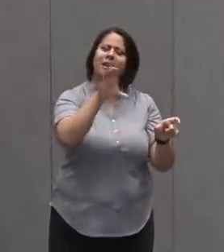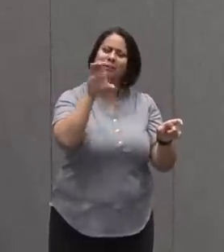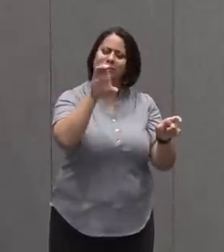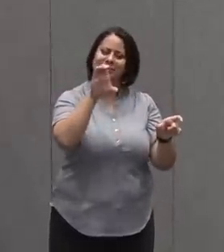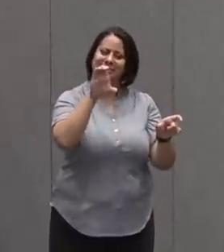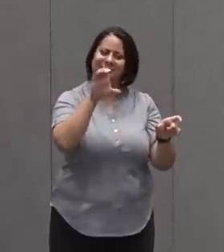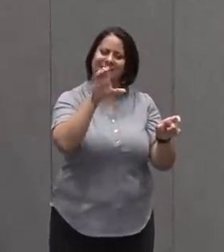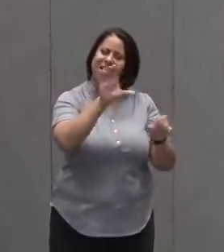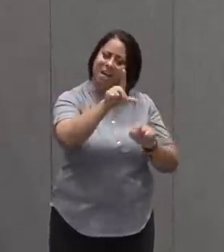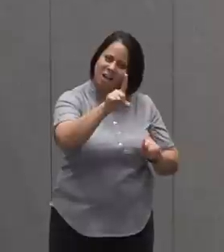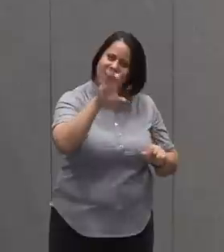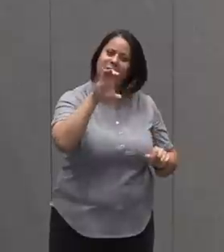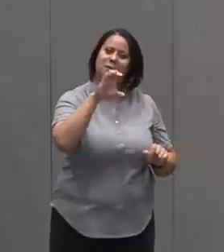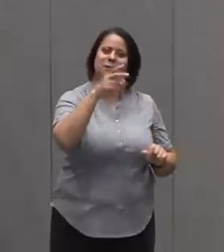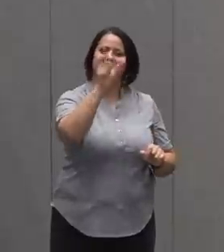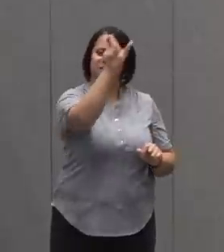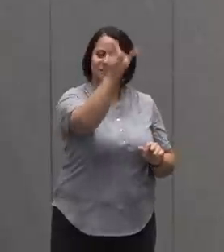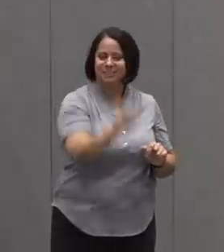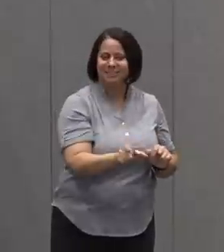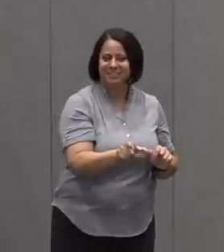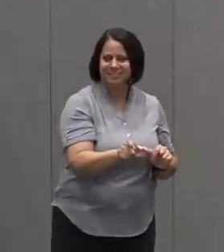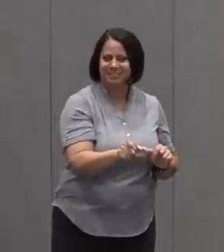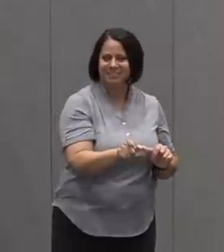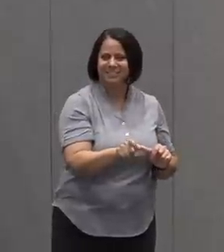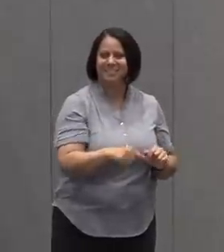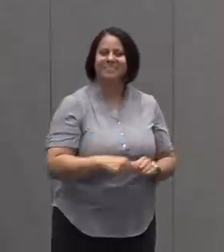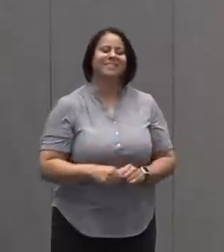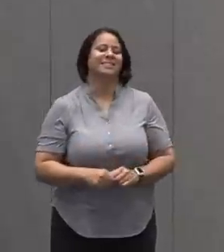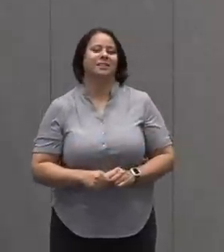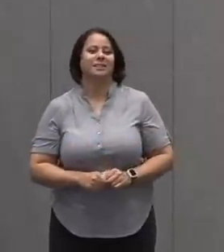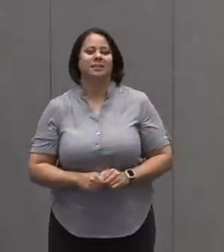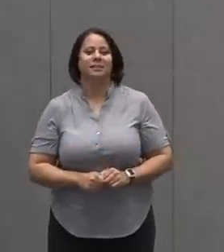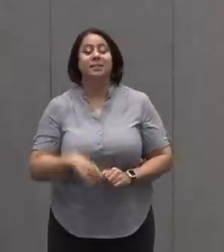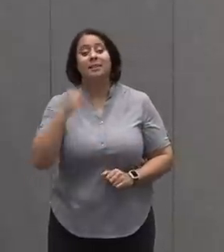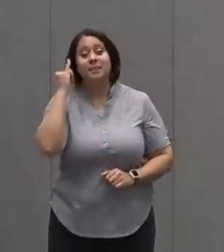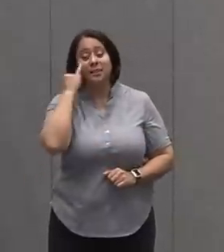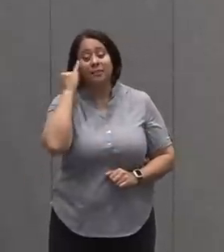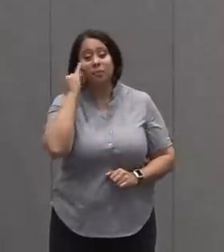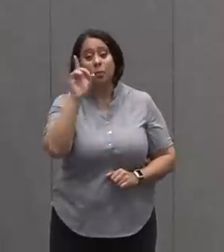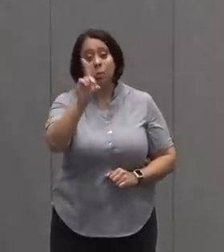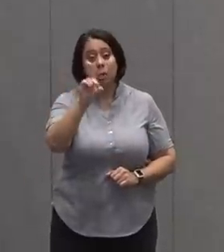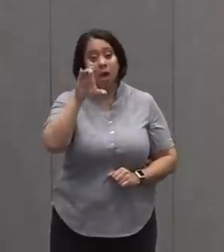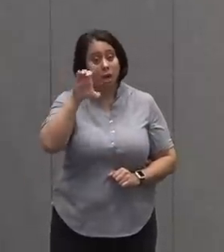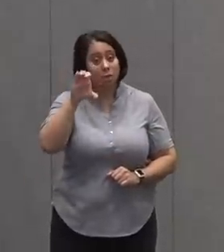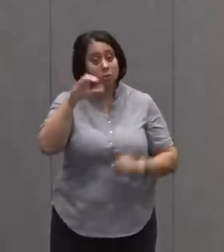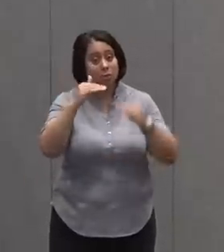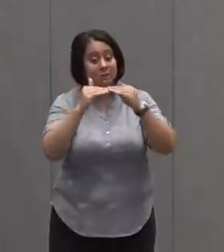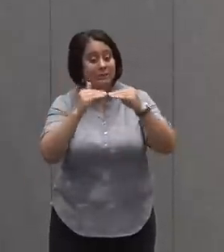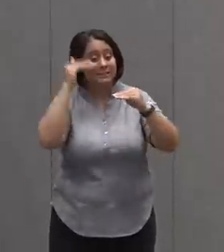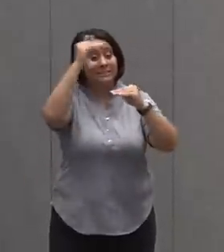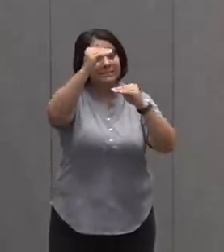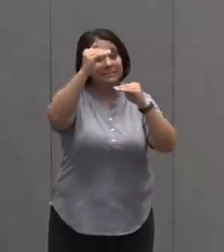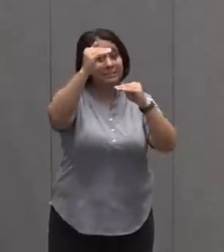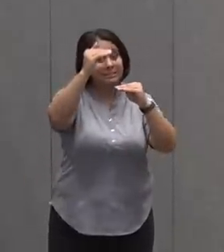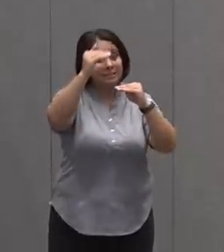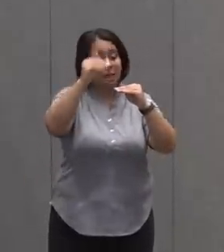that's where it belongs, right? So if we need to figure out what is 100 more than